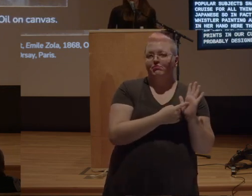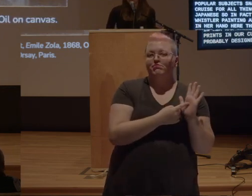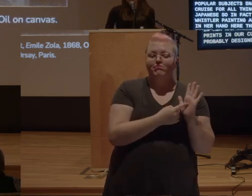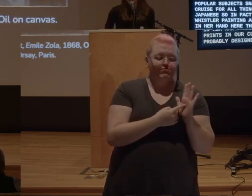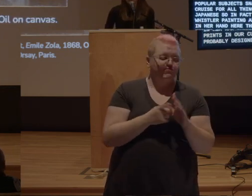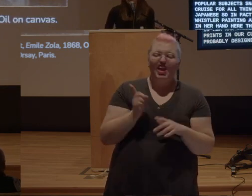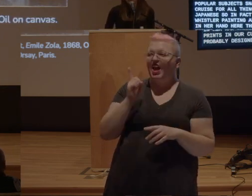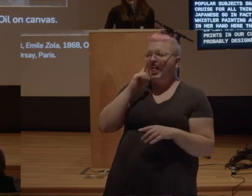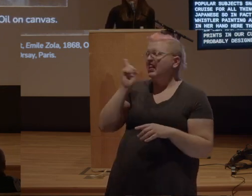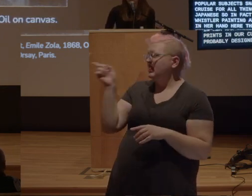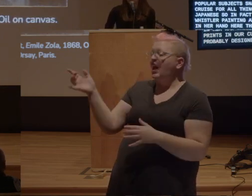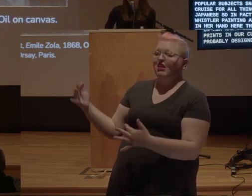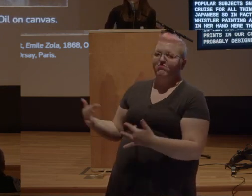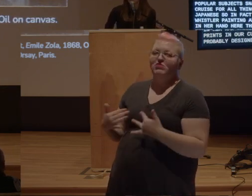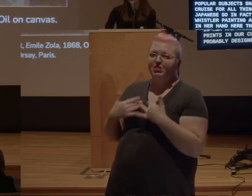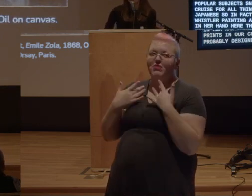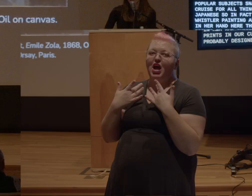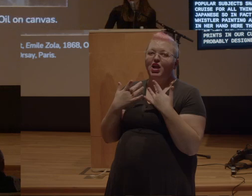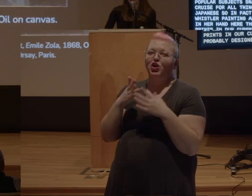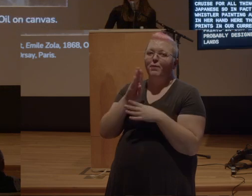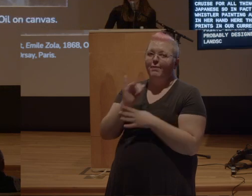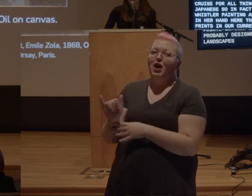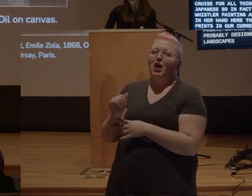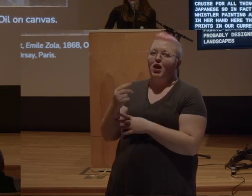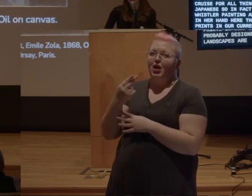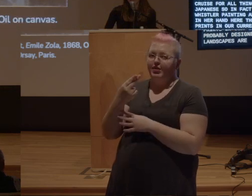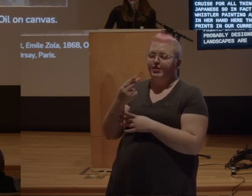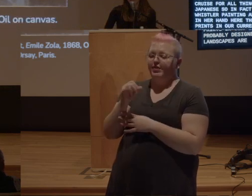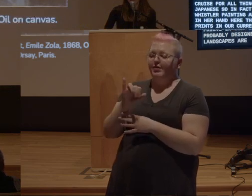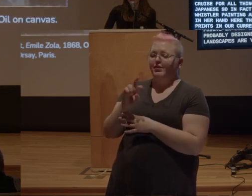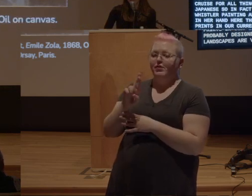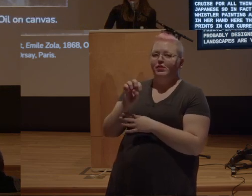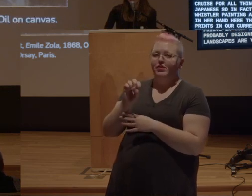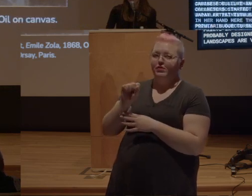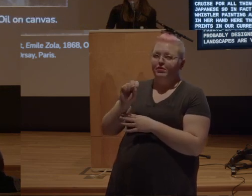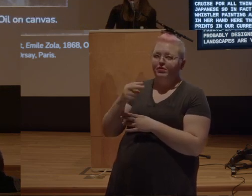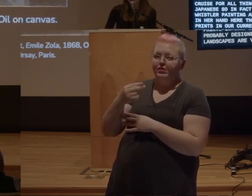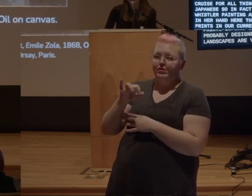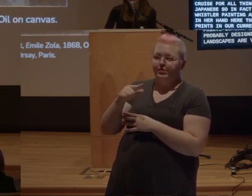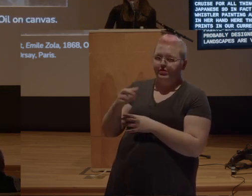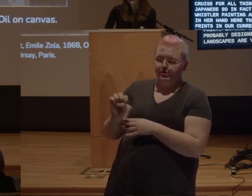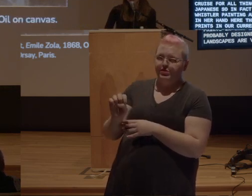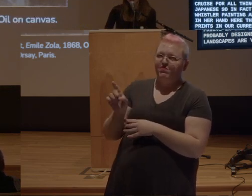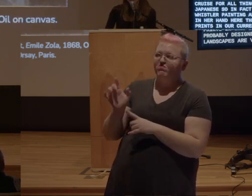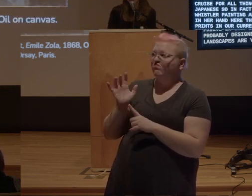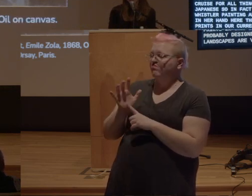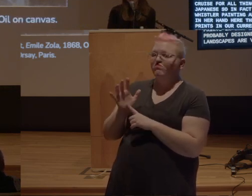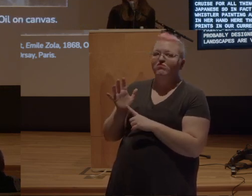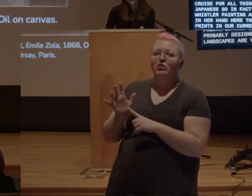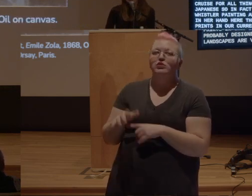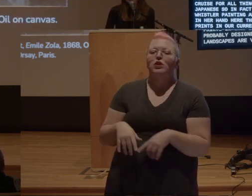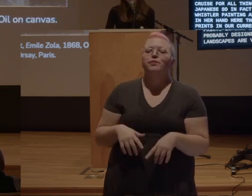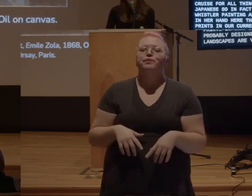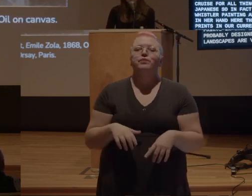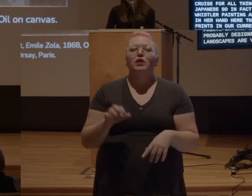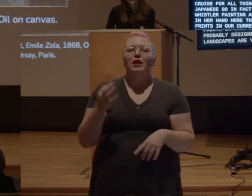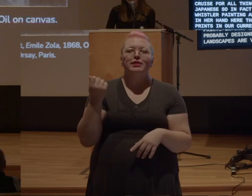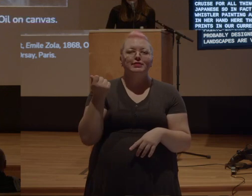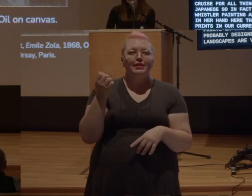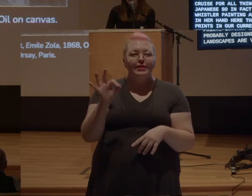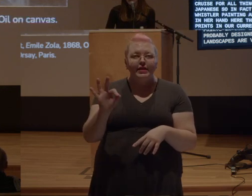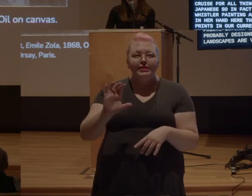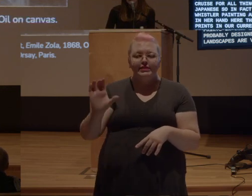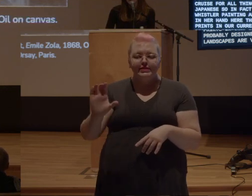Hiroshige. So certainly landscapes are very popular. So for late 19th century artists like